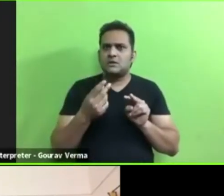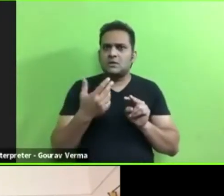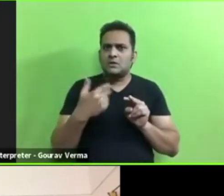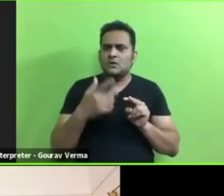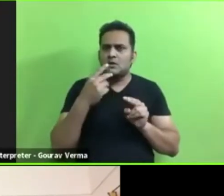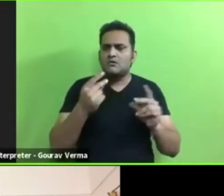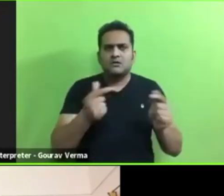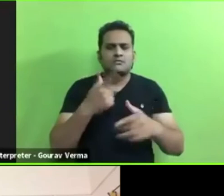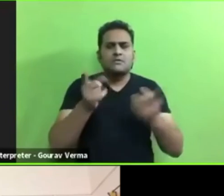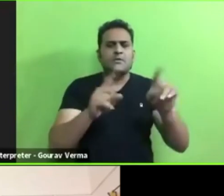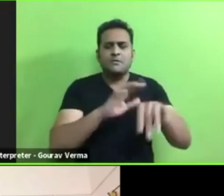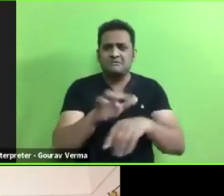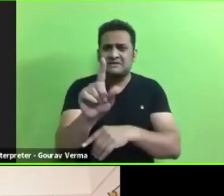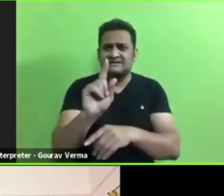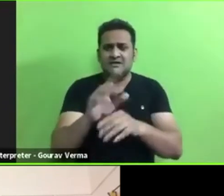people?